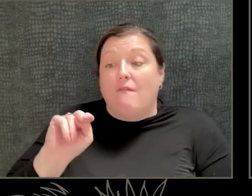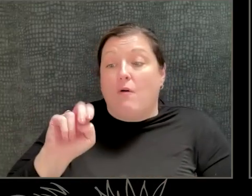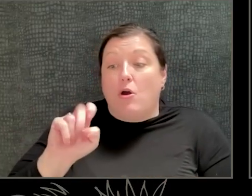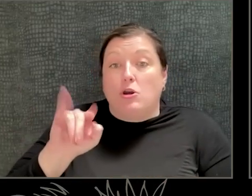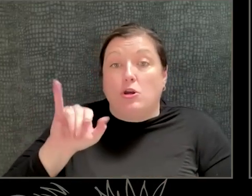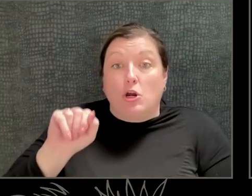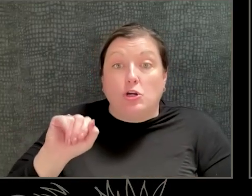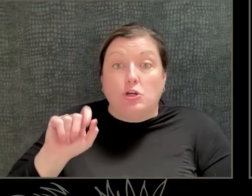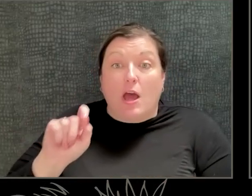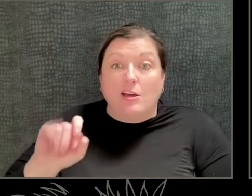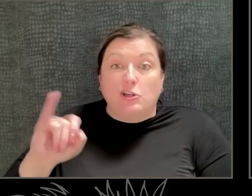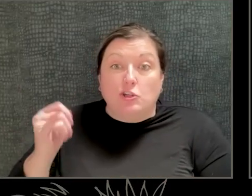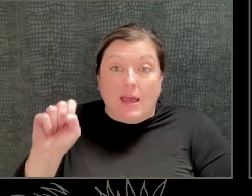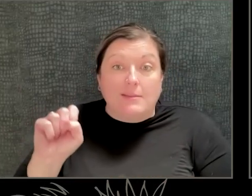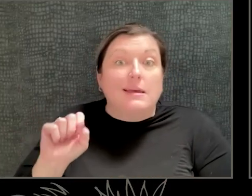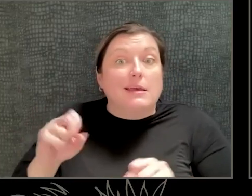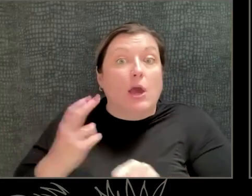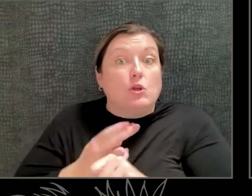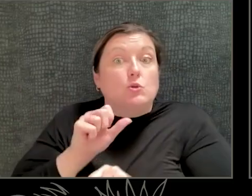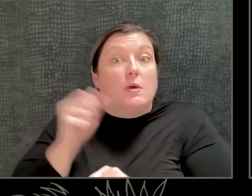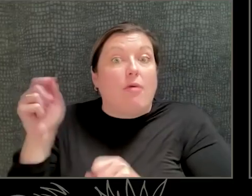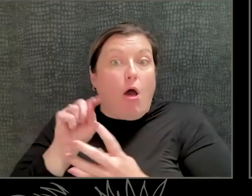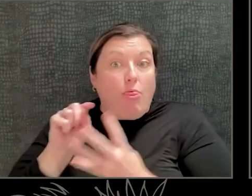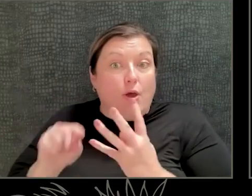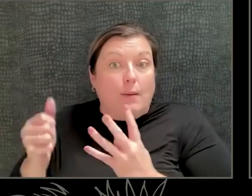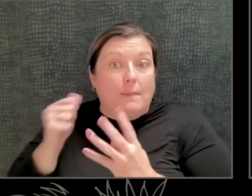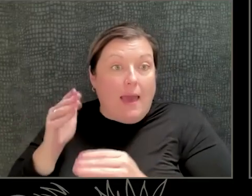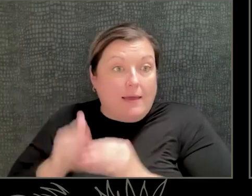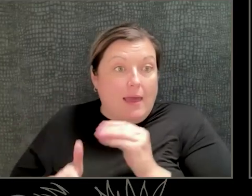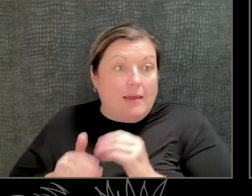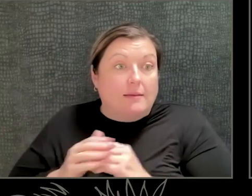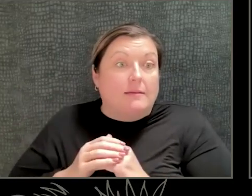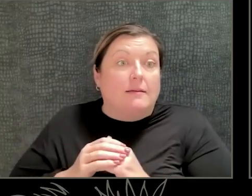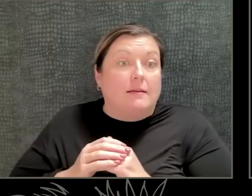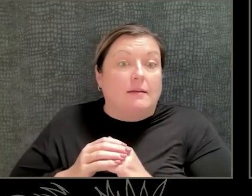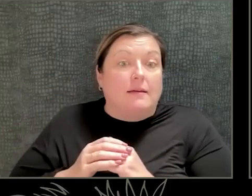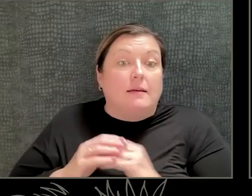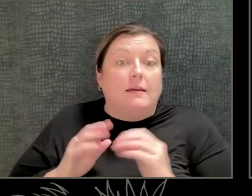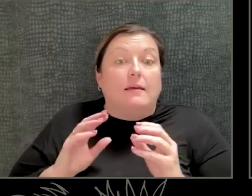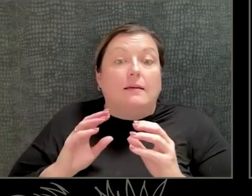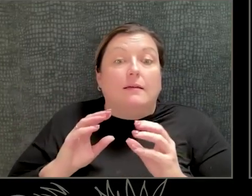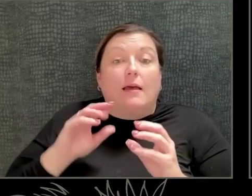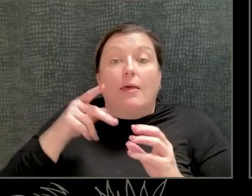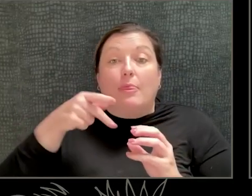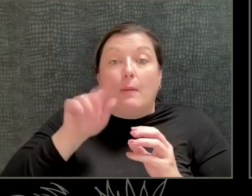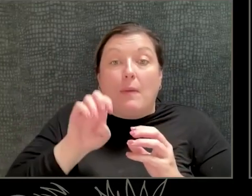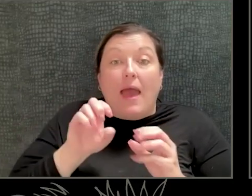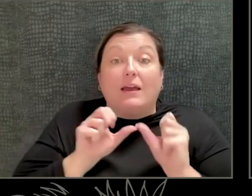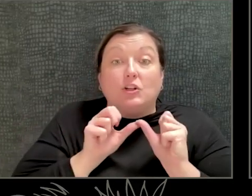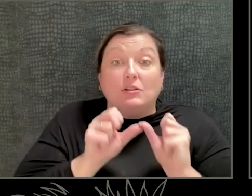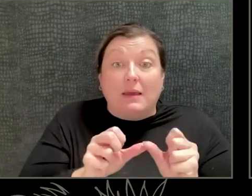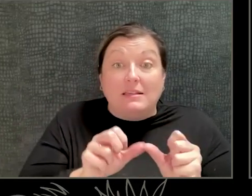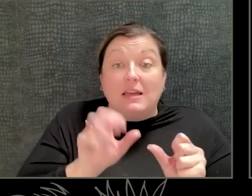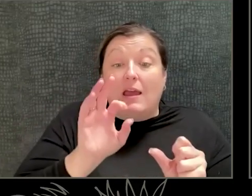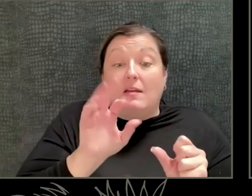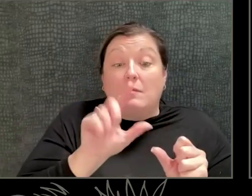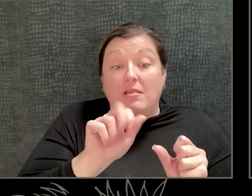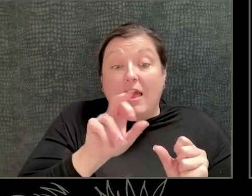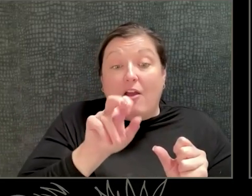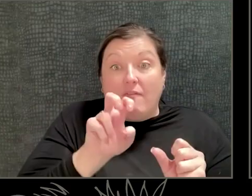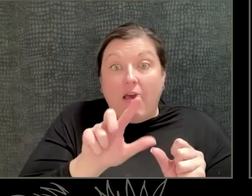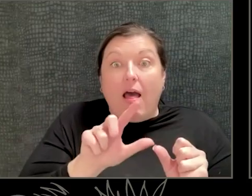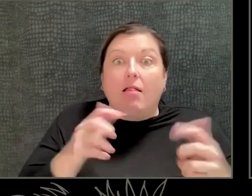can be used with other back-end frameworks as well. So Inertia.js, the package itself, is maintained by Laravel and fine-tuned for